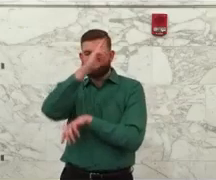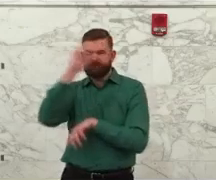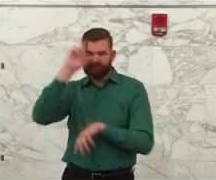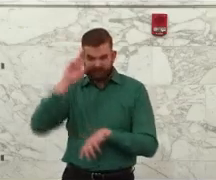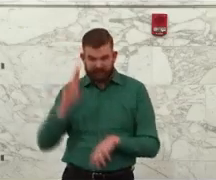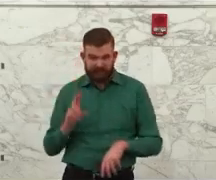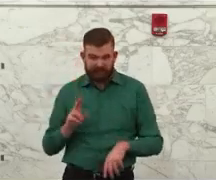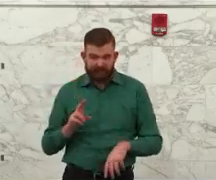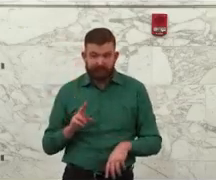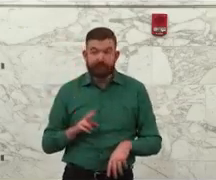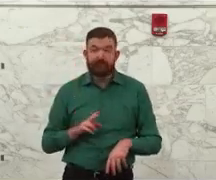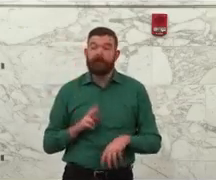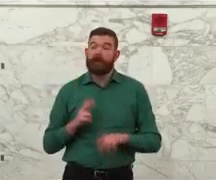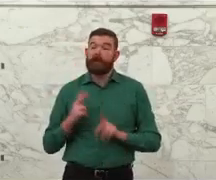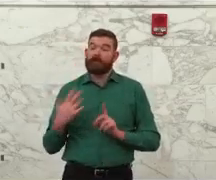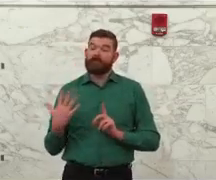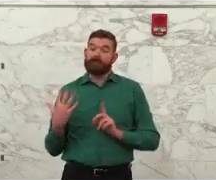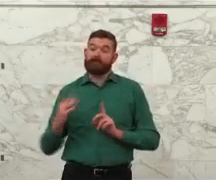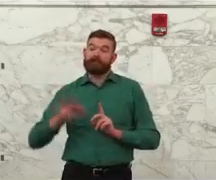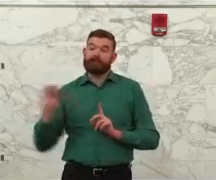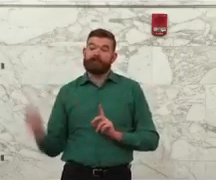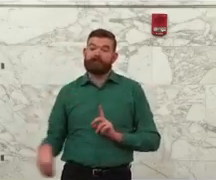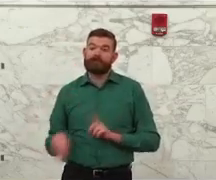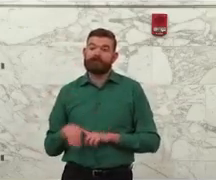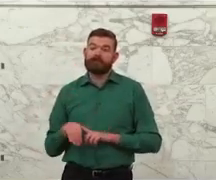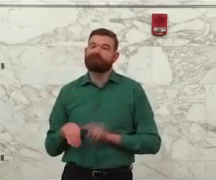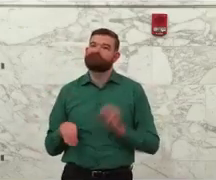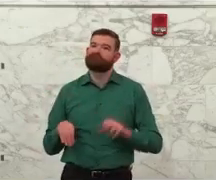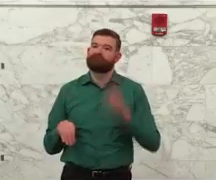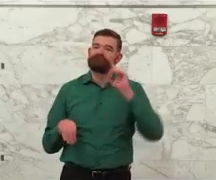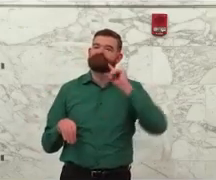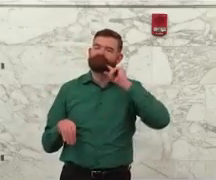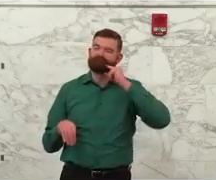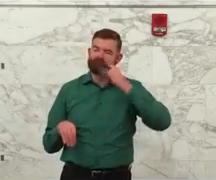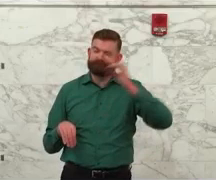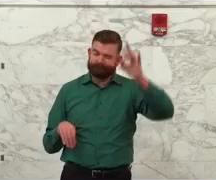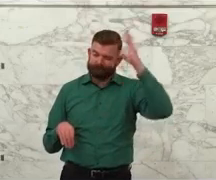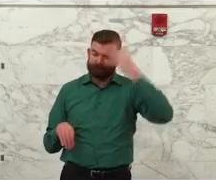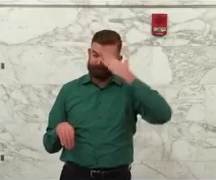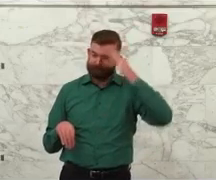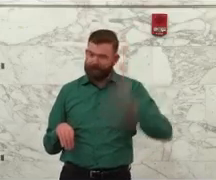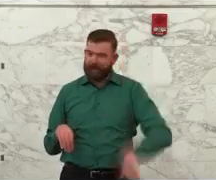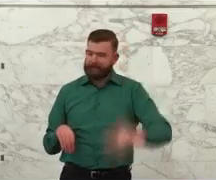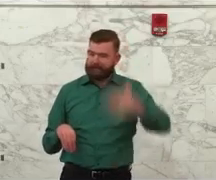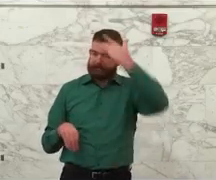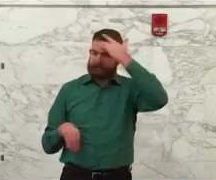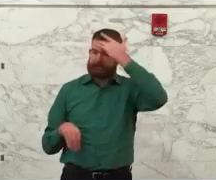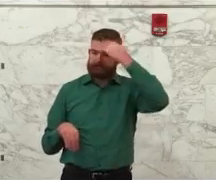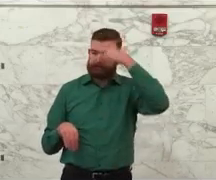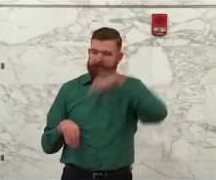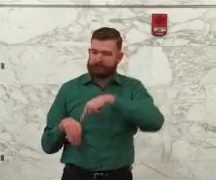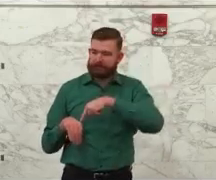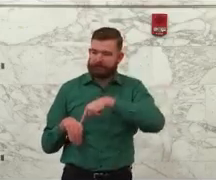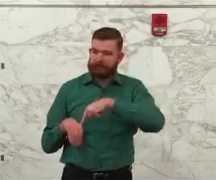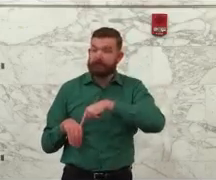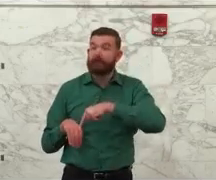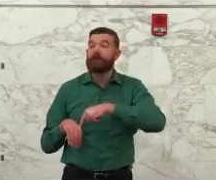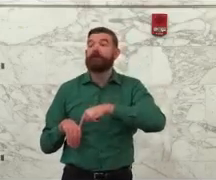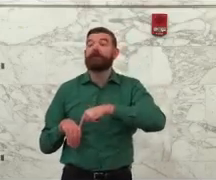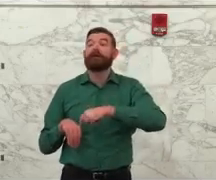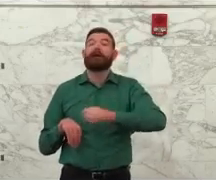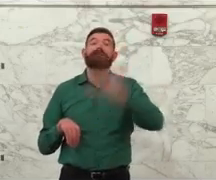of them will need critical care. And we're not sure about the mortality rate. It's